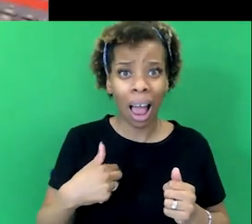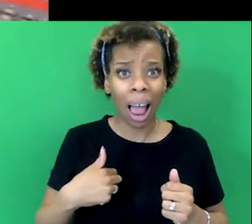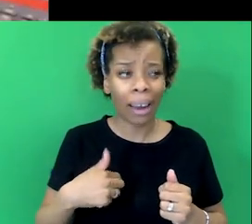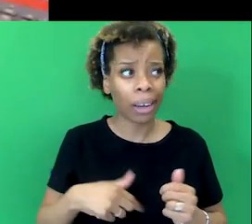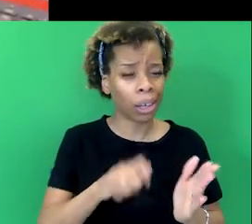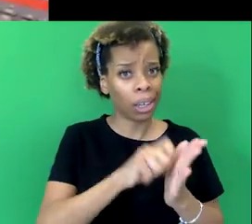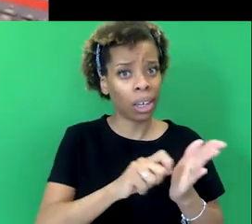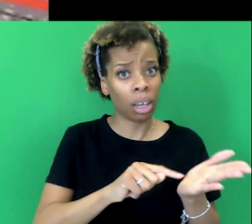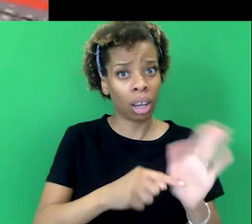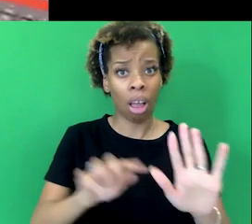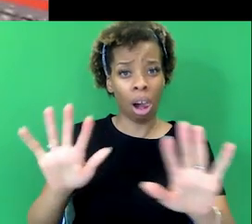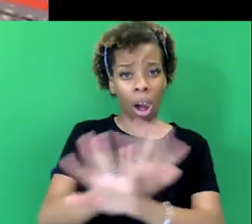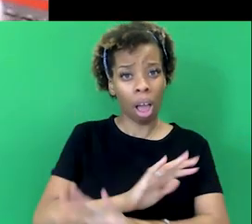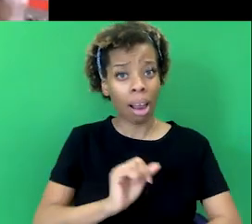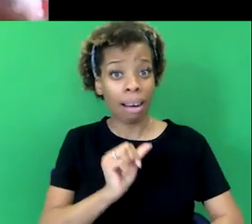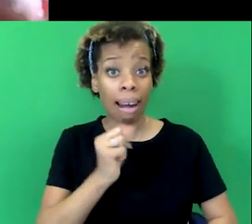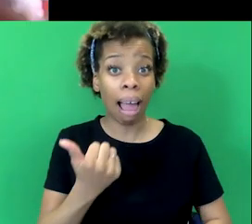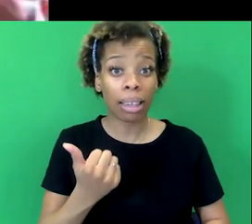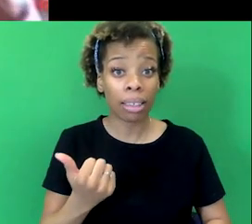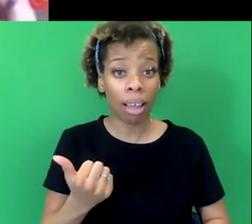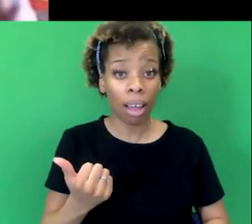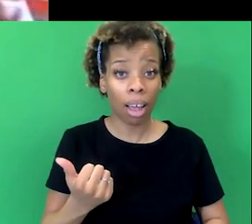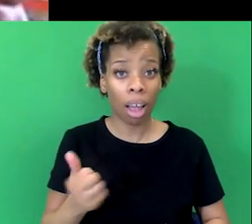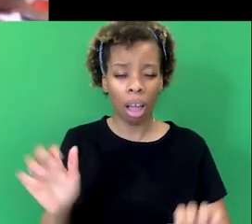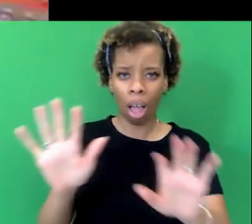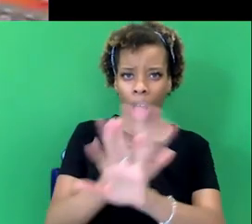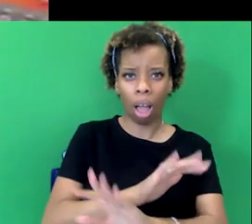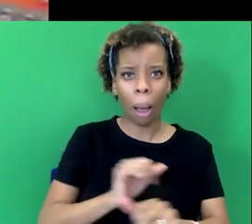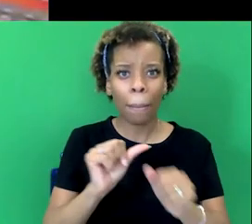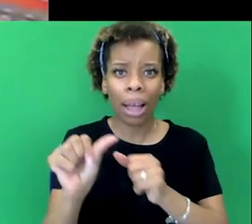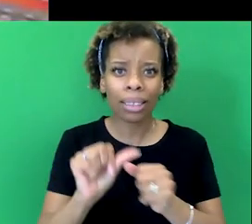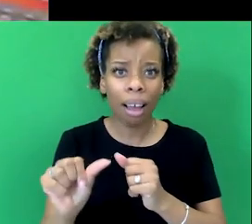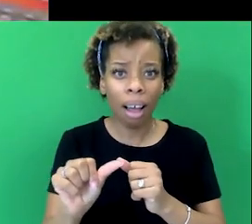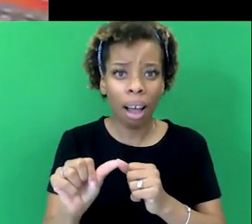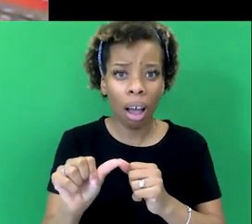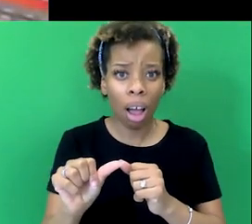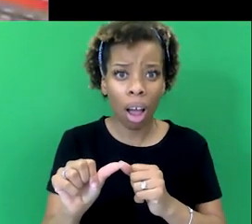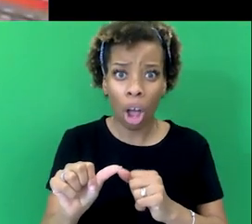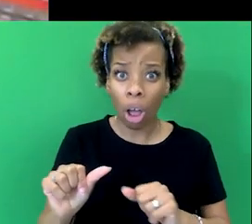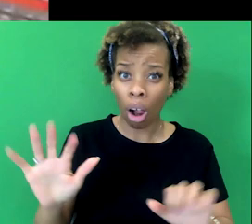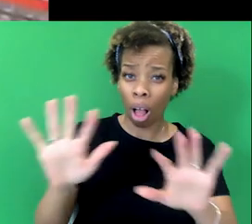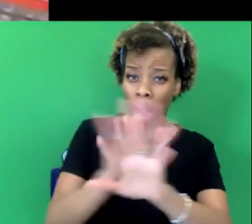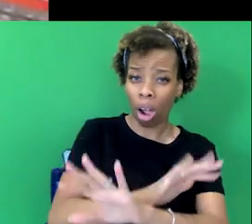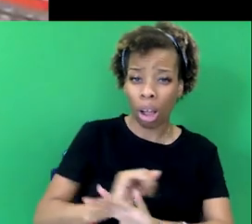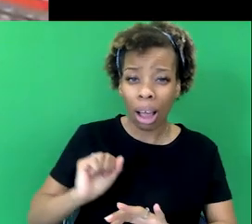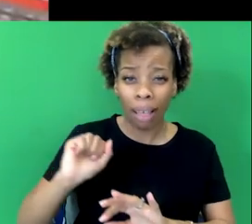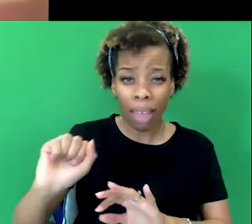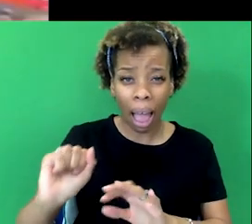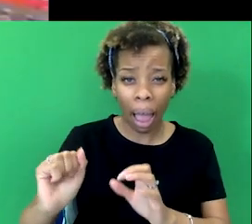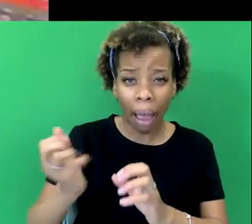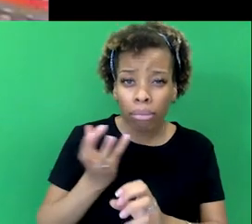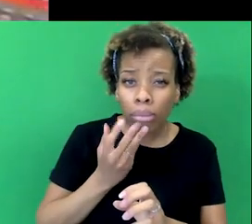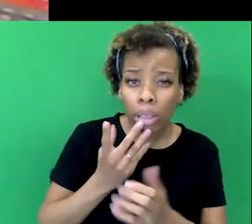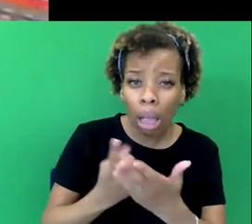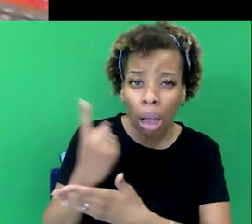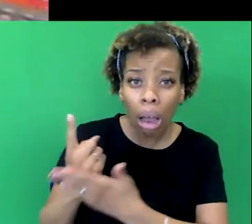they be nicer? You know, should they go, you know, clean? Should I talk about the terrible stuff because I just